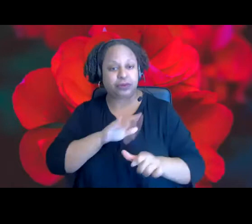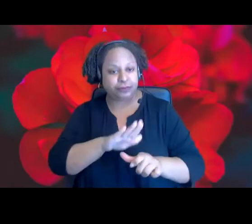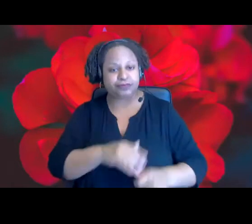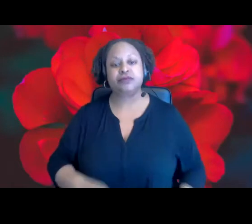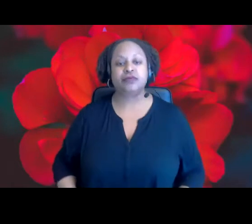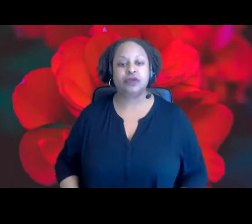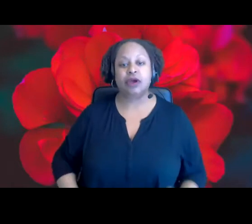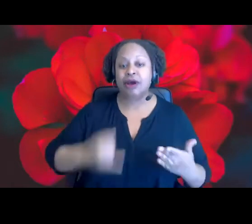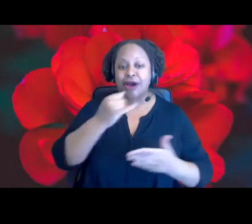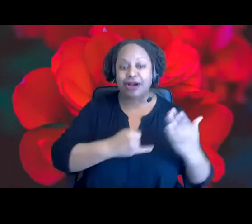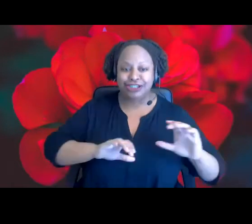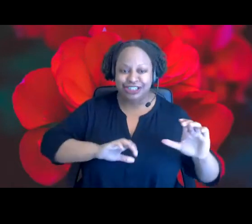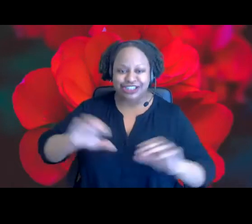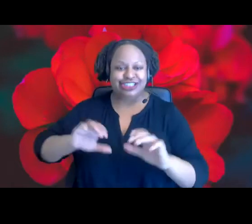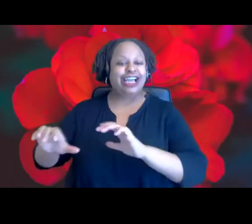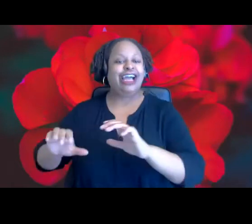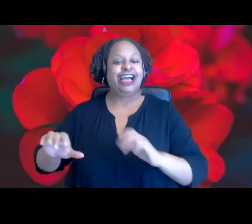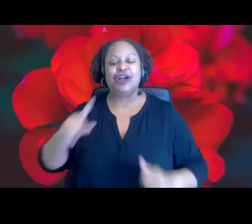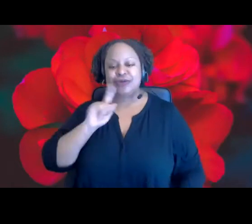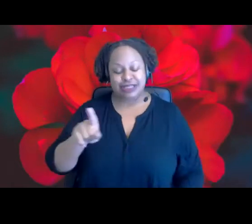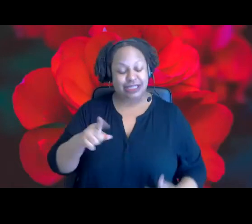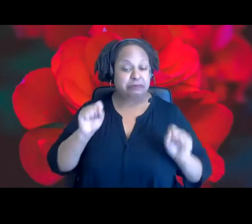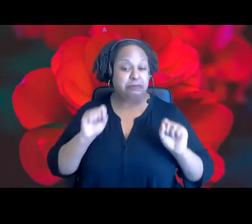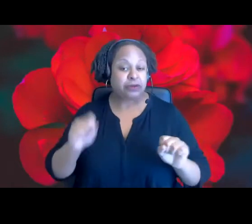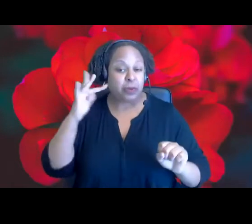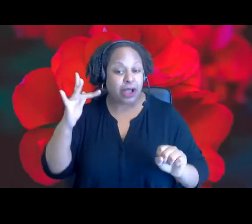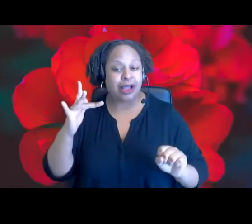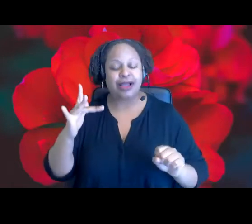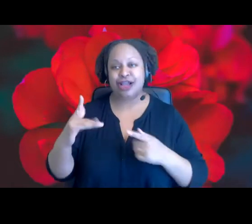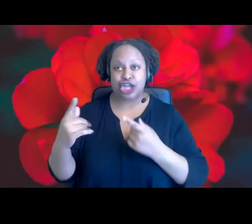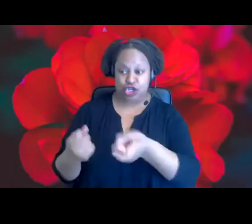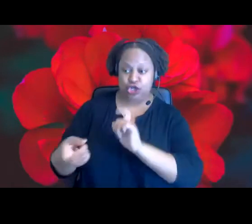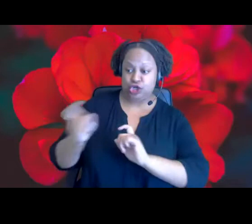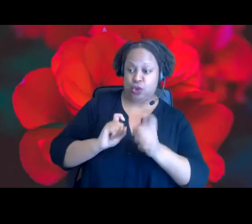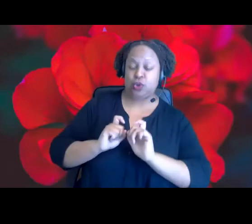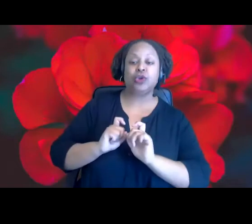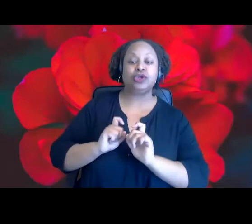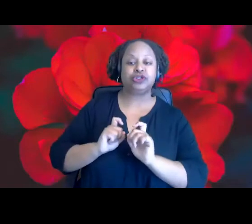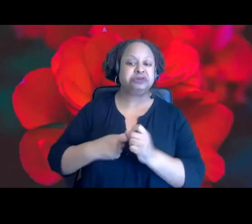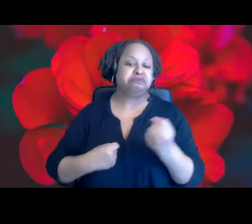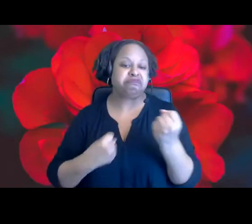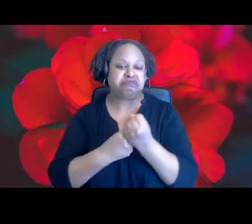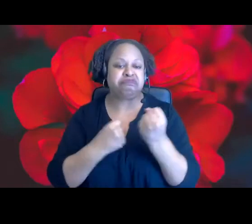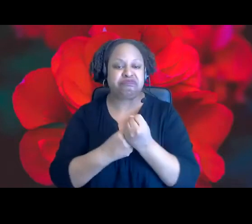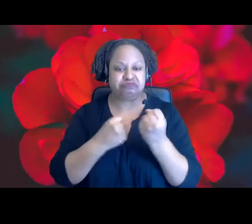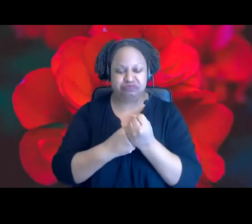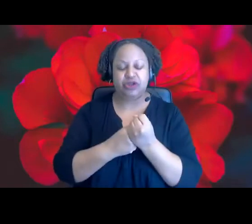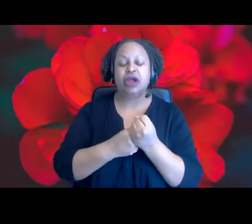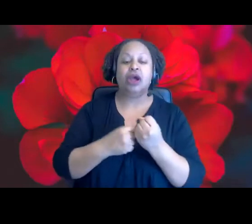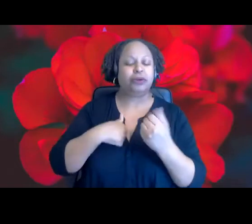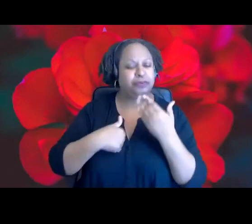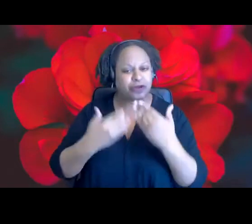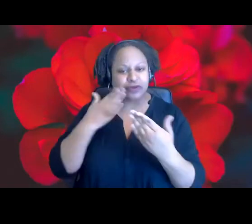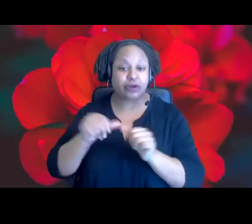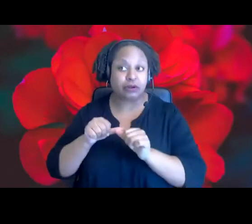our donors at the Foundation. We are very grateful for their ongoing support of our work, and we invite you all to be part of